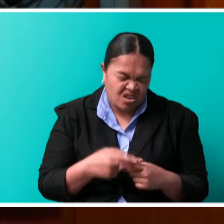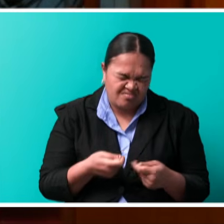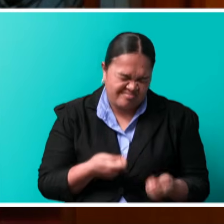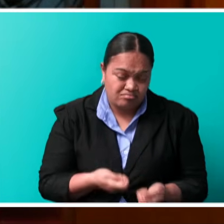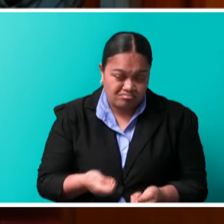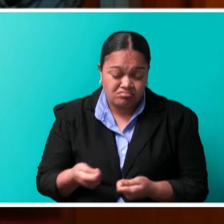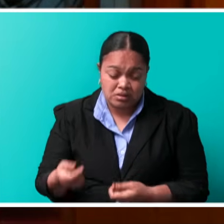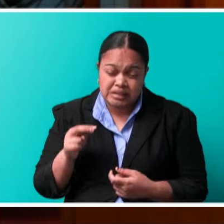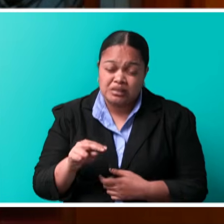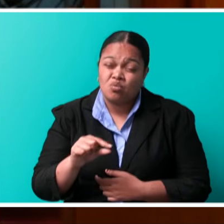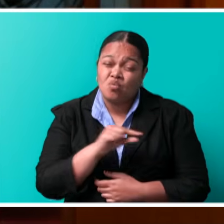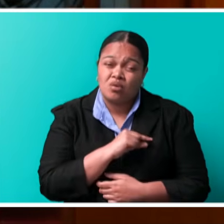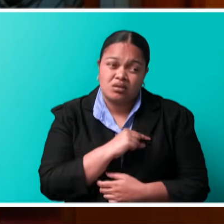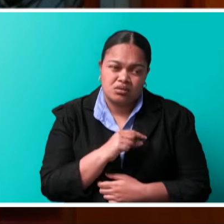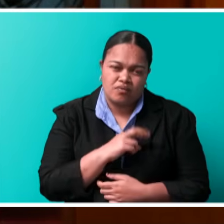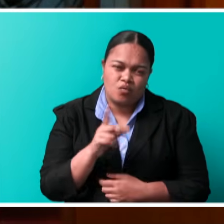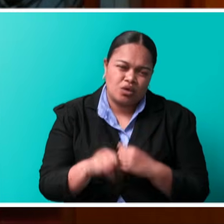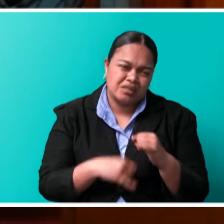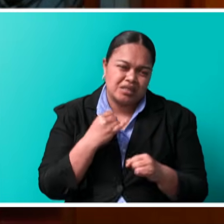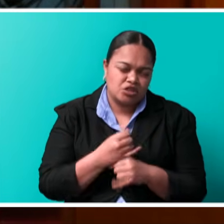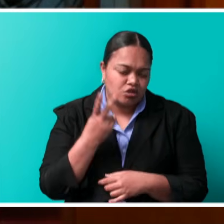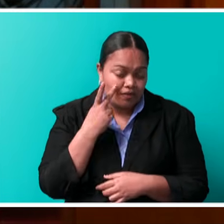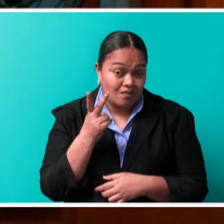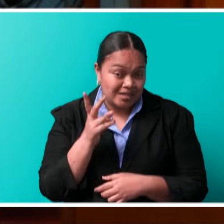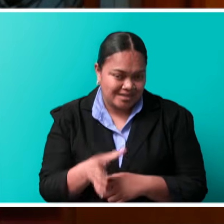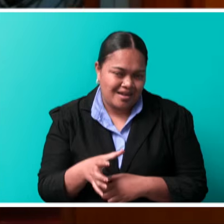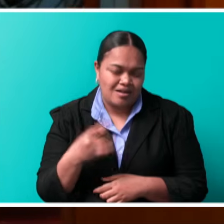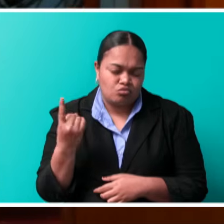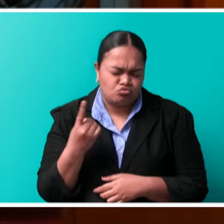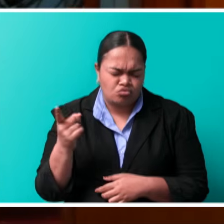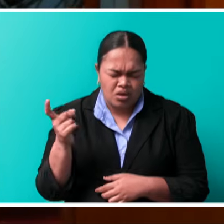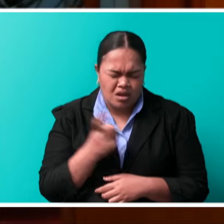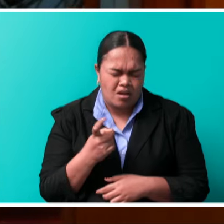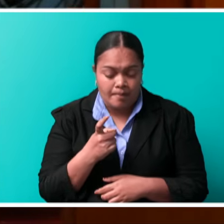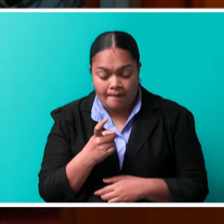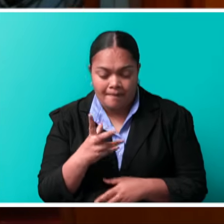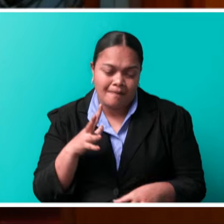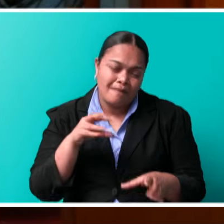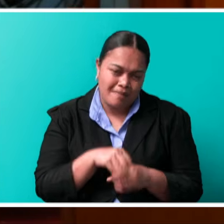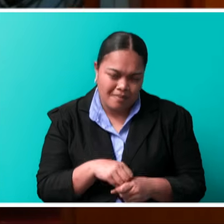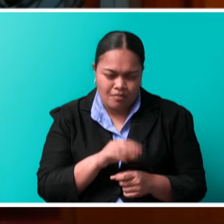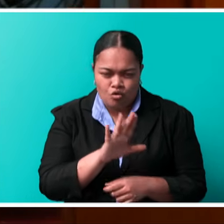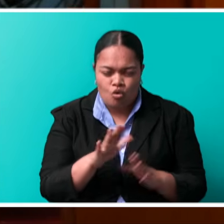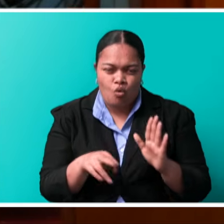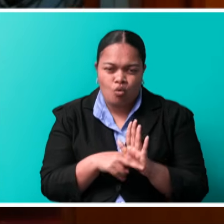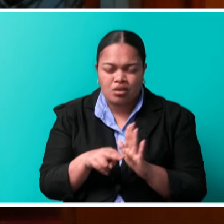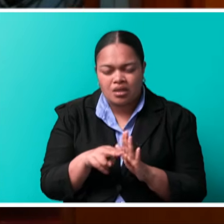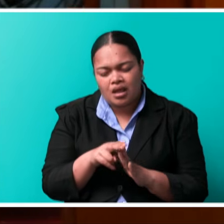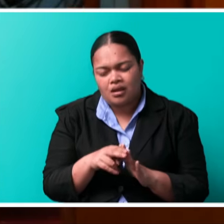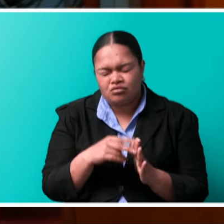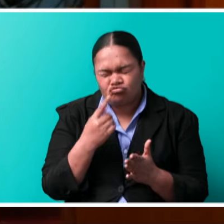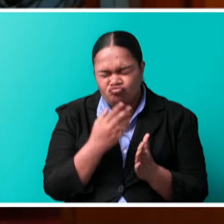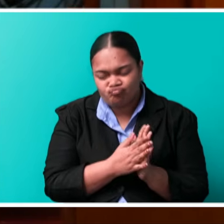that are required by international visitors who come and populate our hotels right through the years.